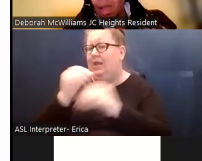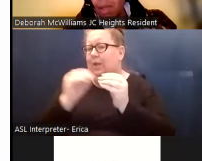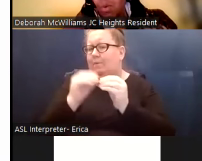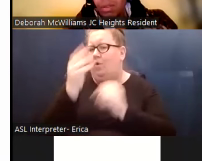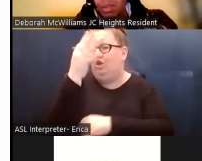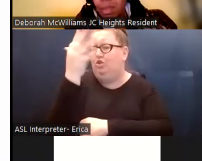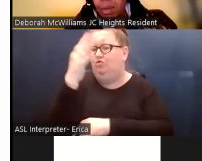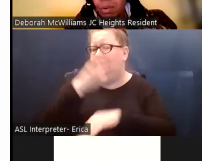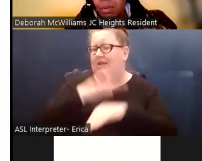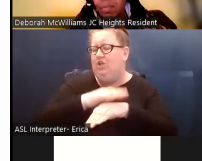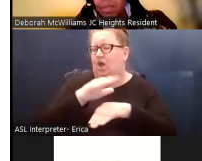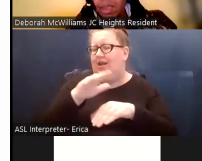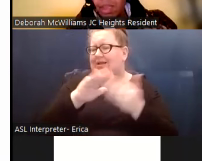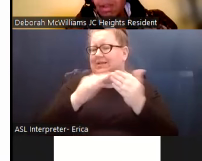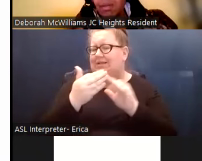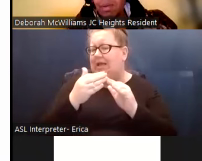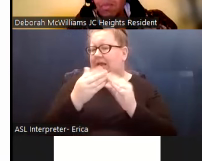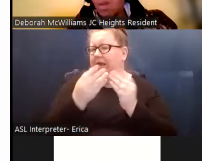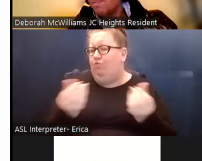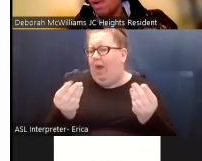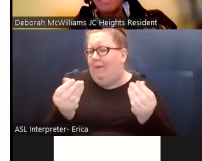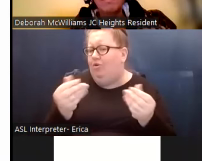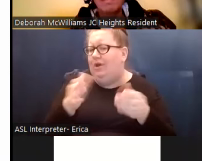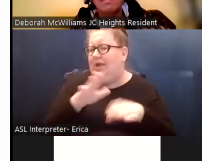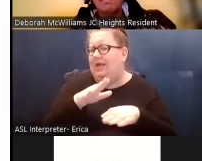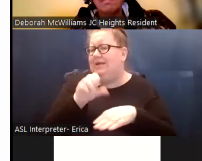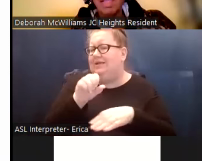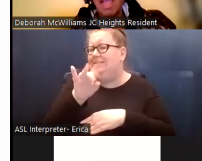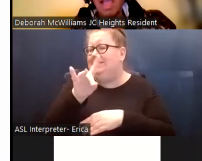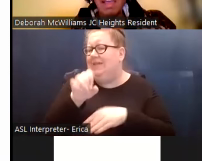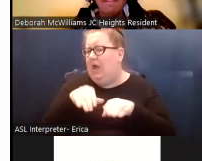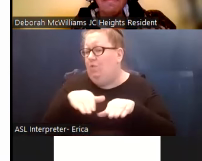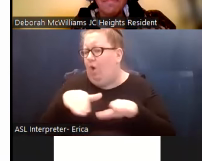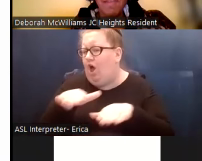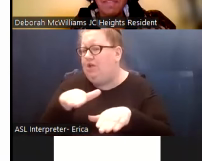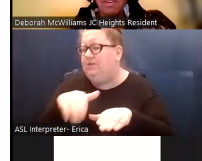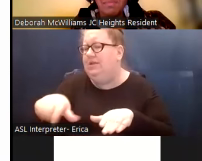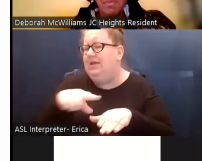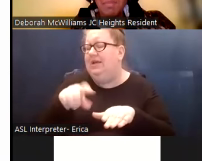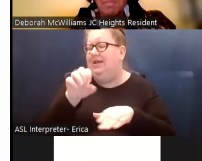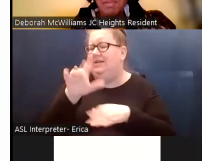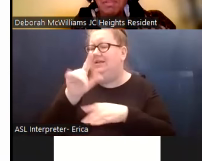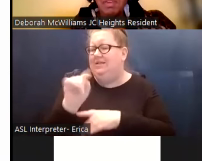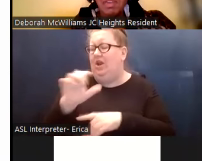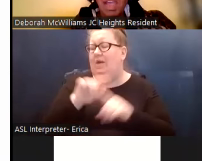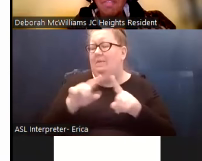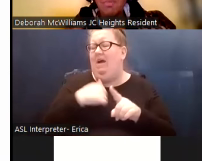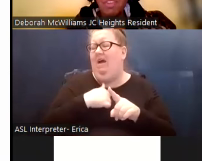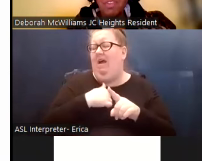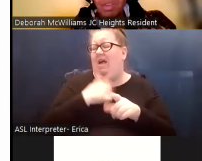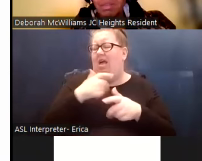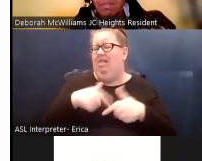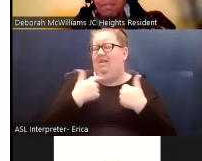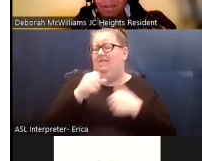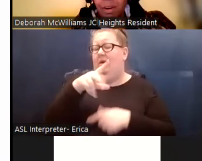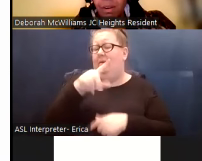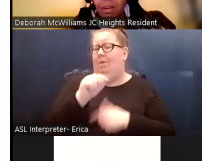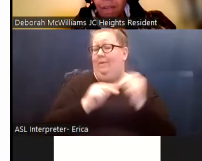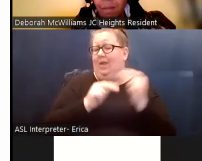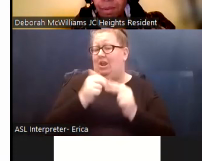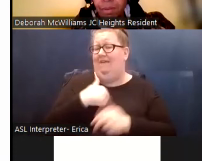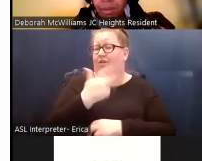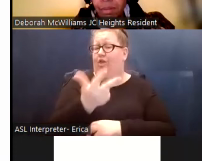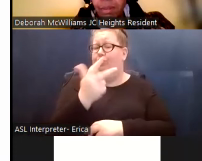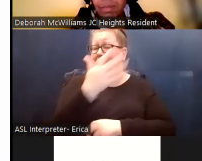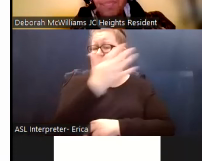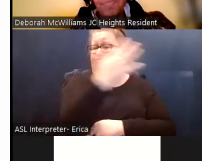property, sidewalks, etc. But one problem is, like, I live in an apartment building. I have 3 trees in front of